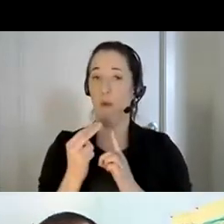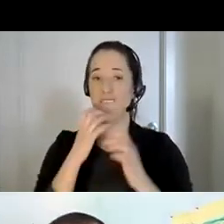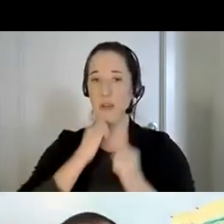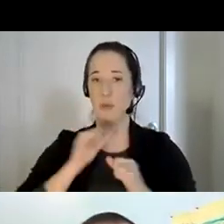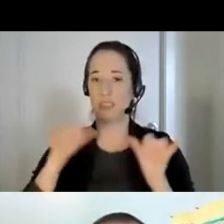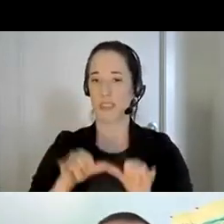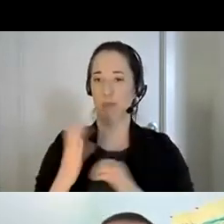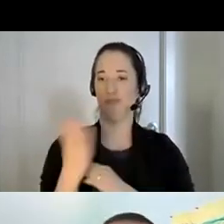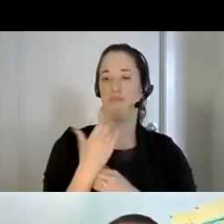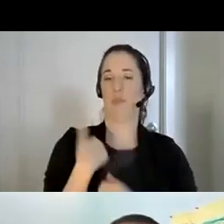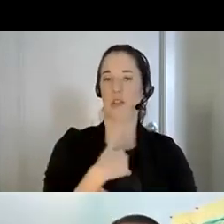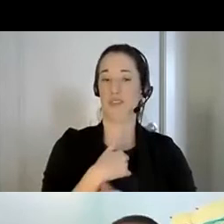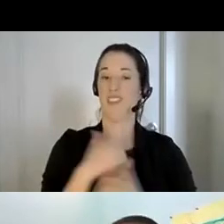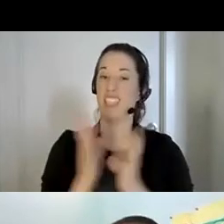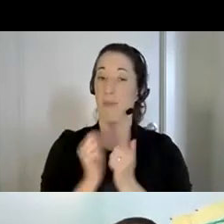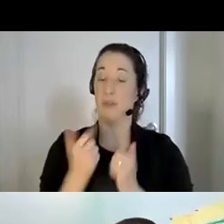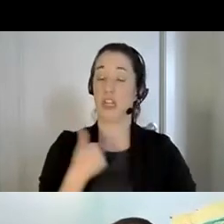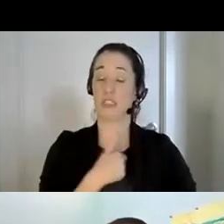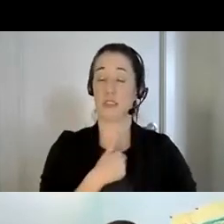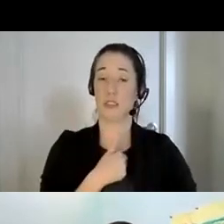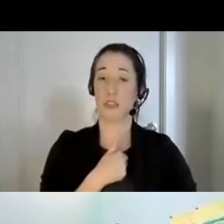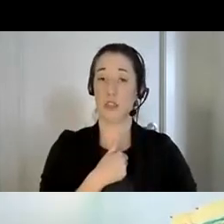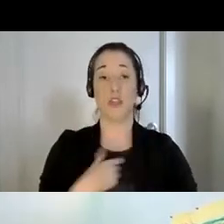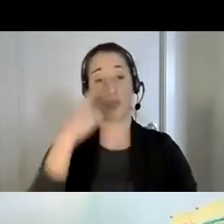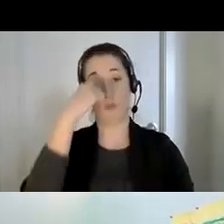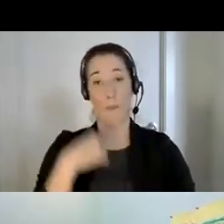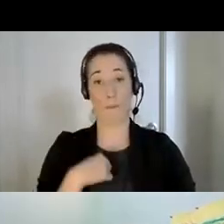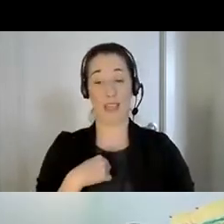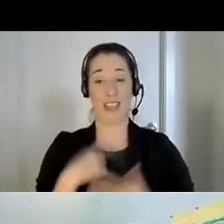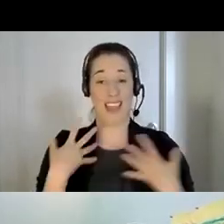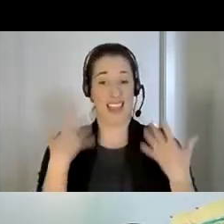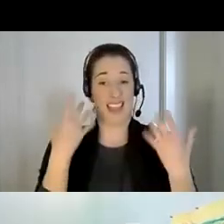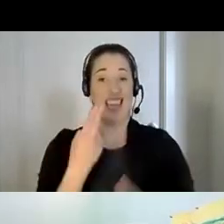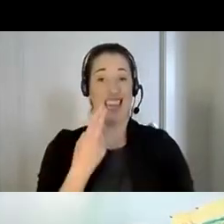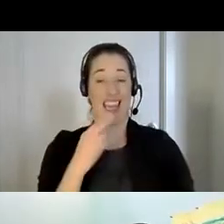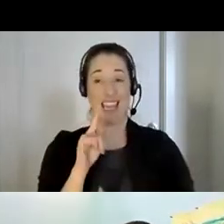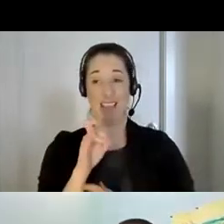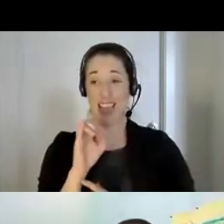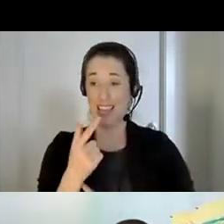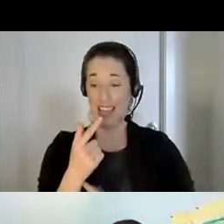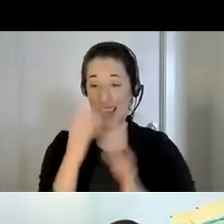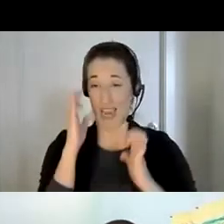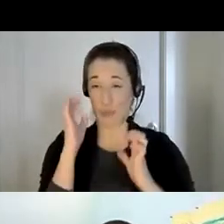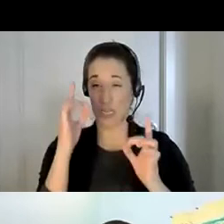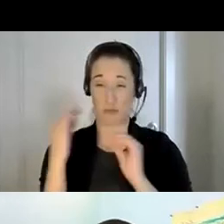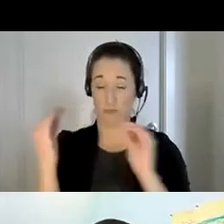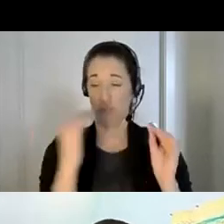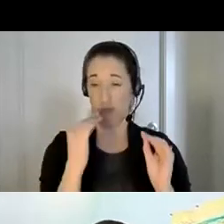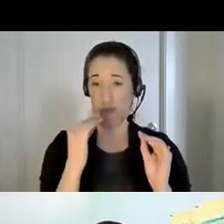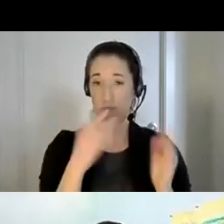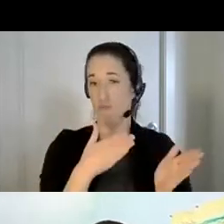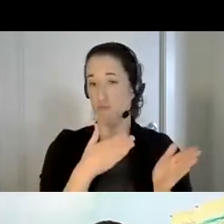us and has damaged us. So to me, a healing education is one that shifts toward a more